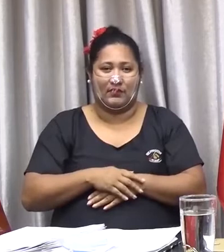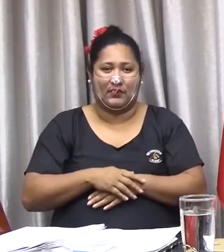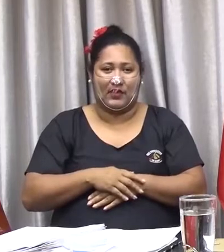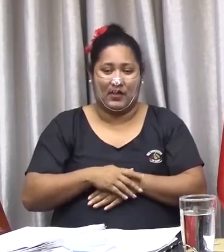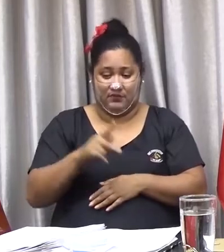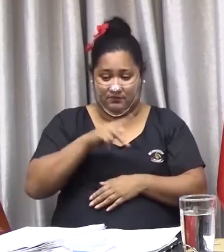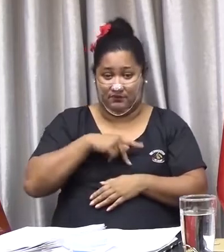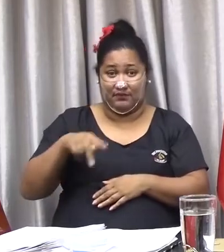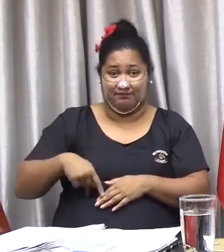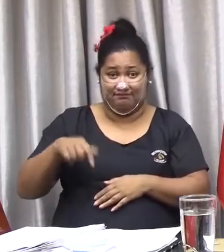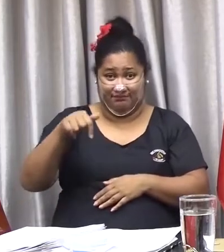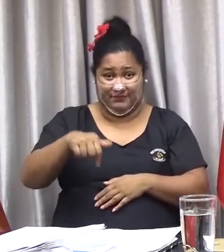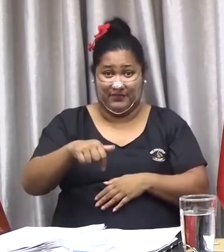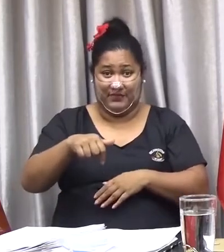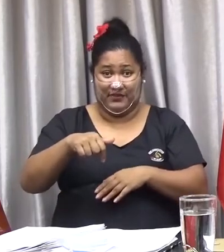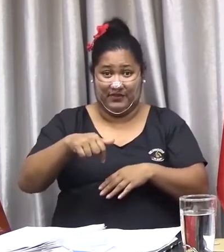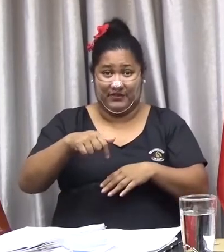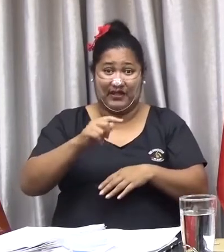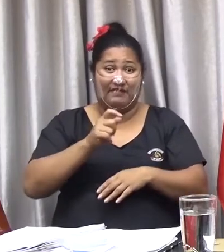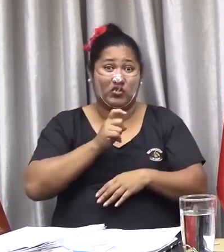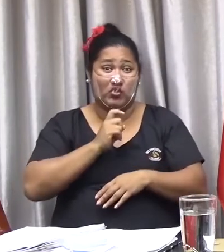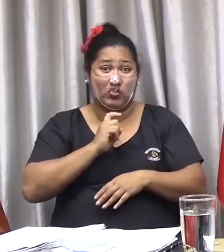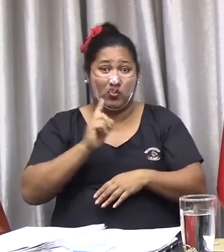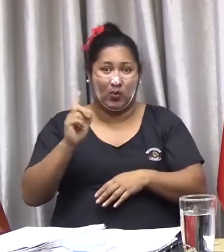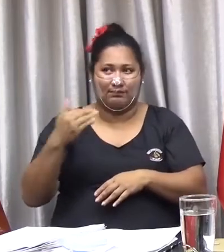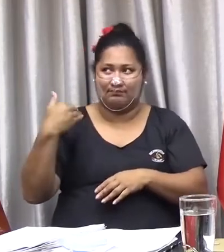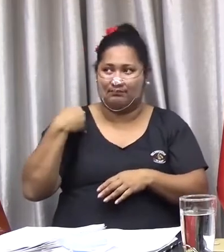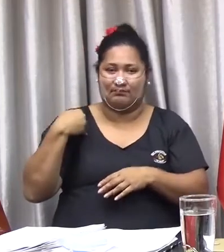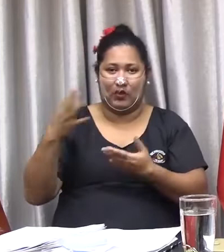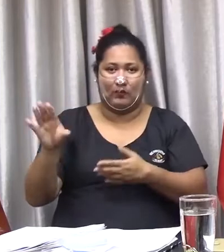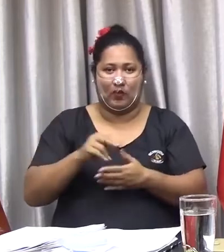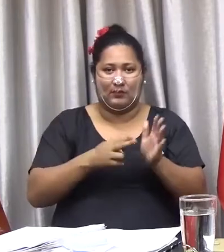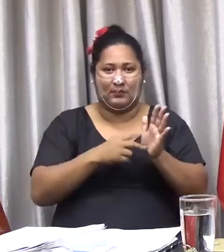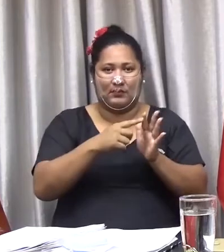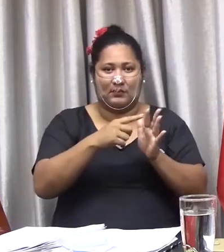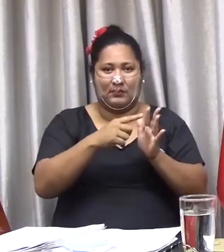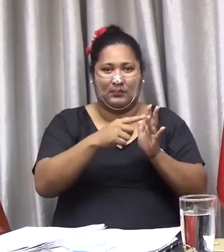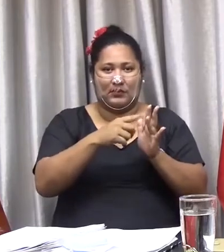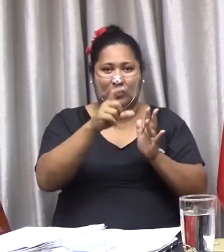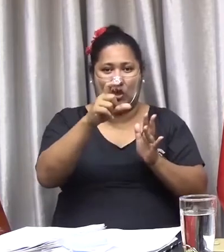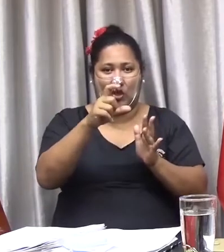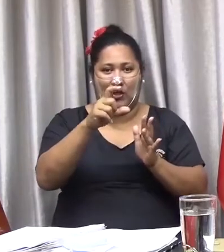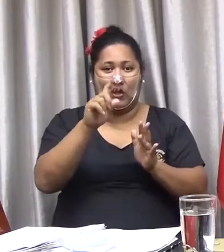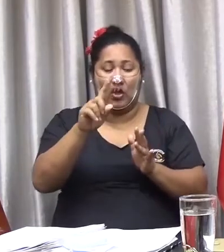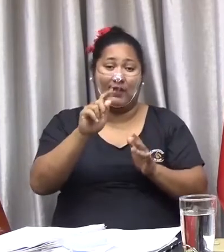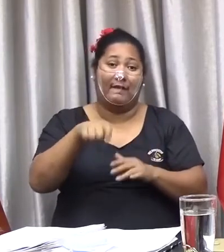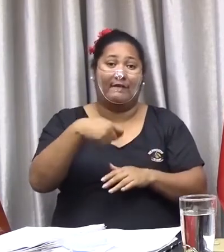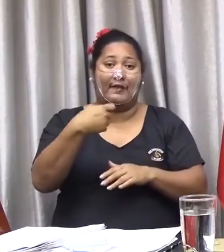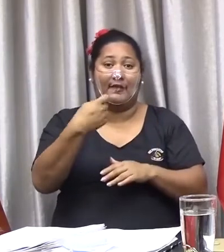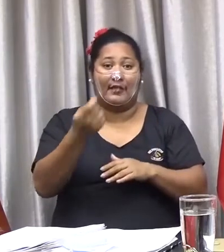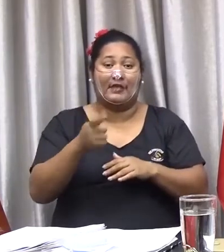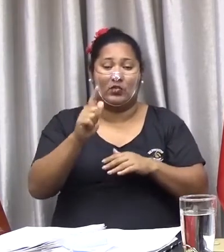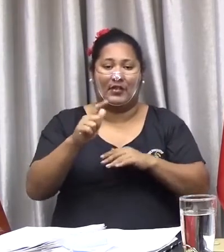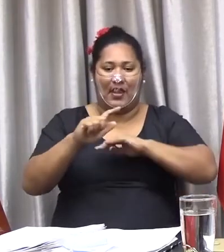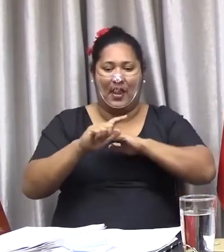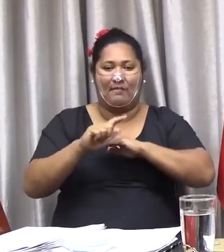Cabinet this afternoon considered recommendations from the Disaster Advisory Committee on the next steps of our